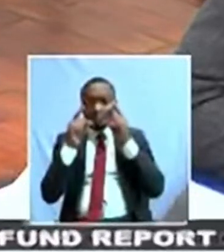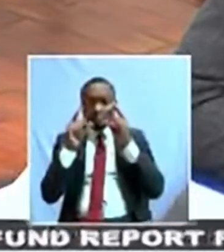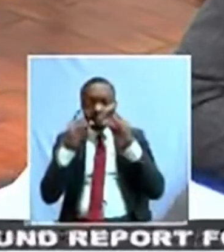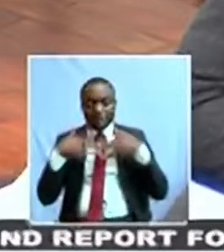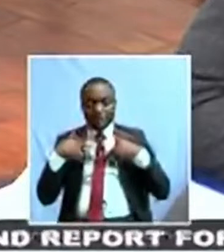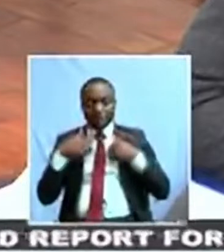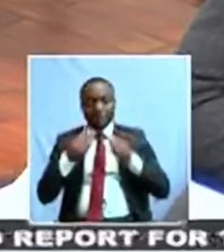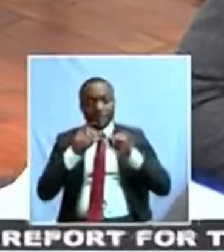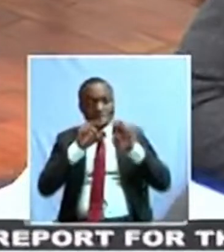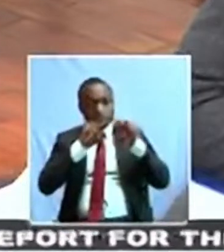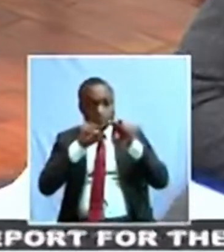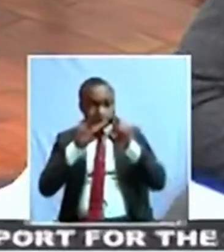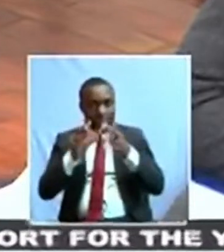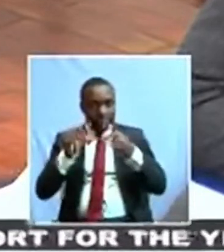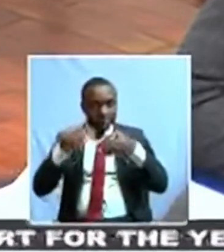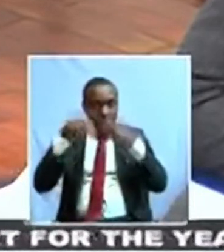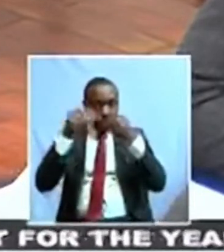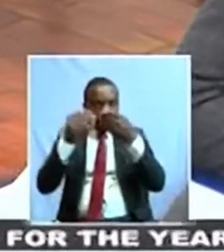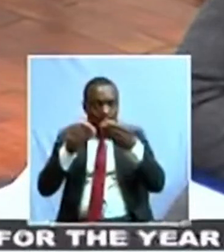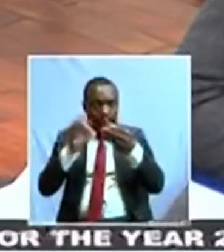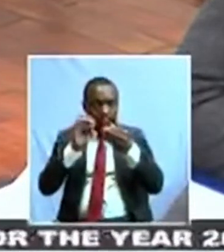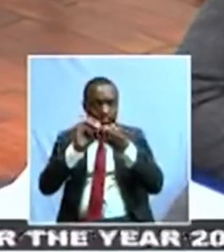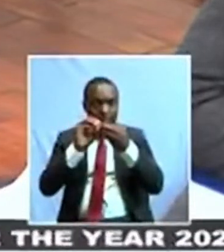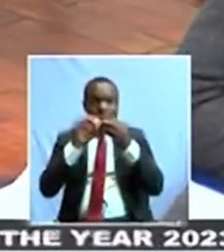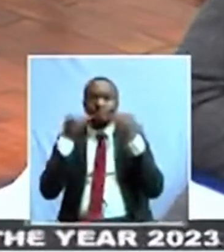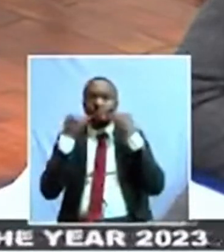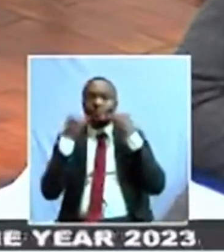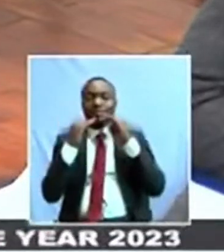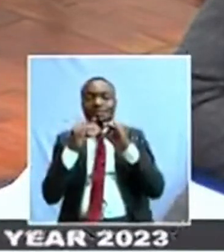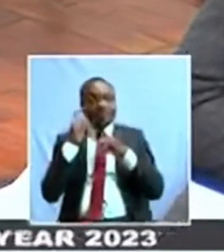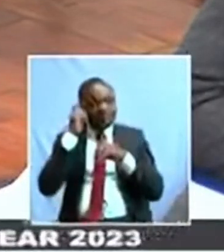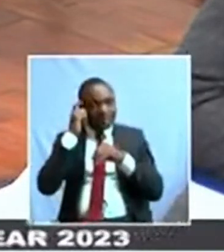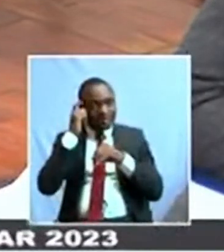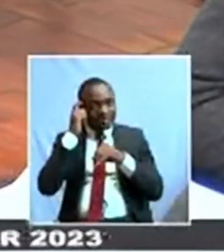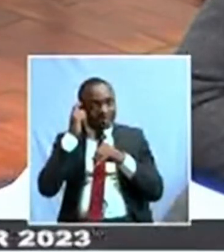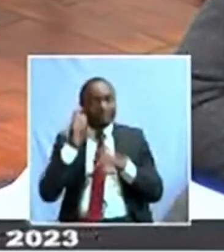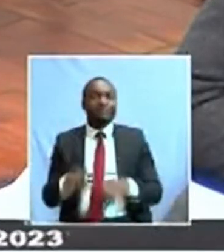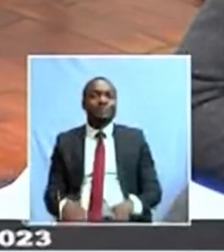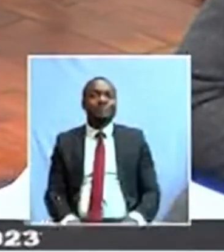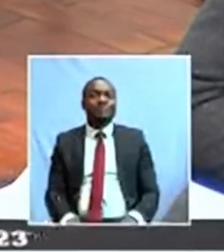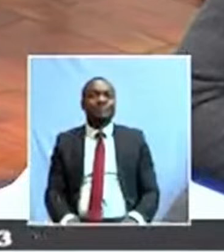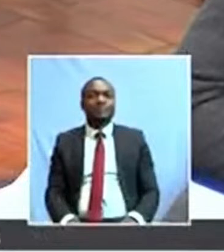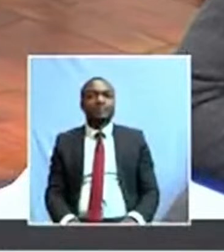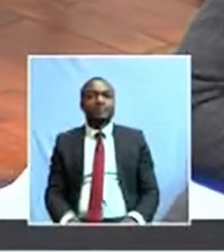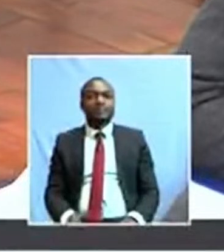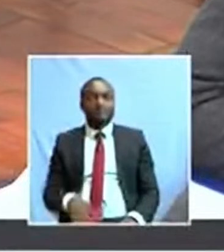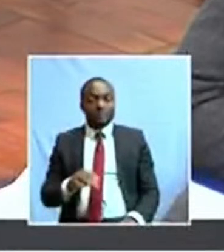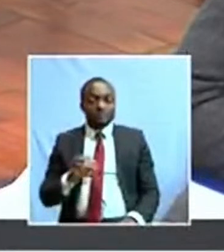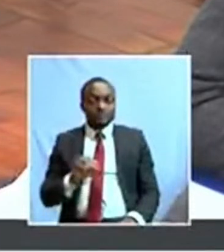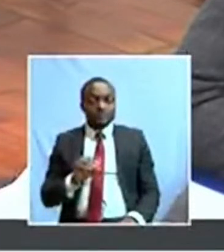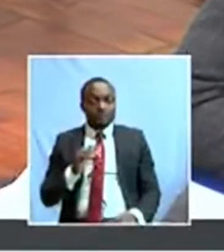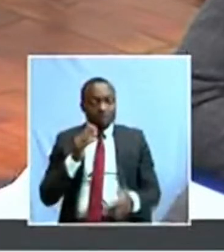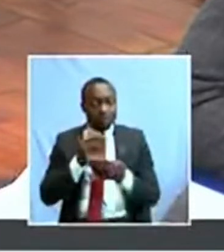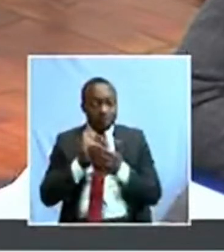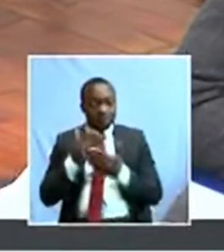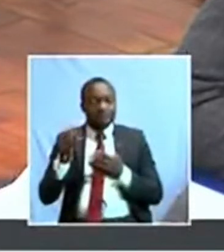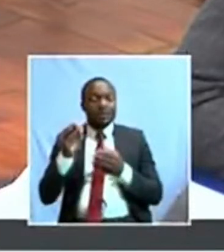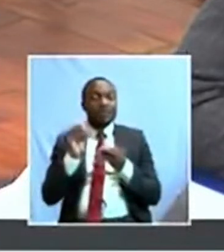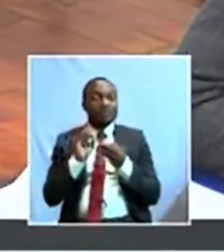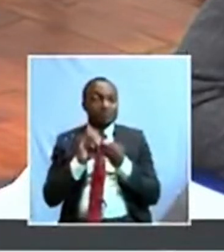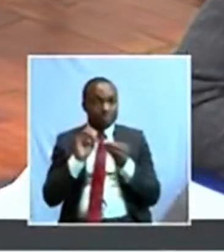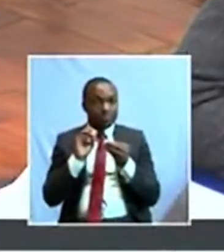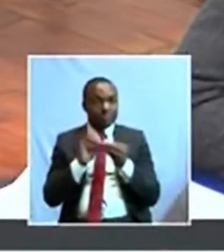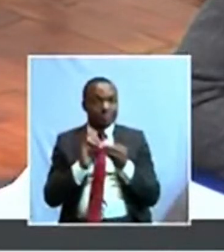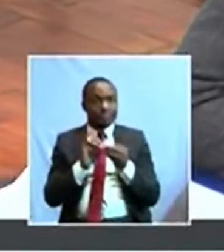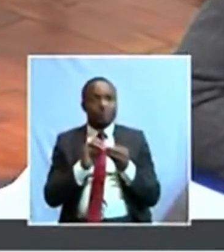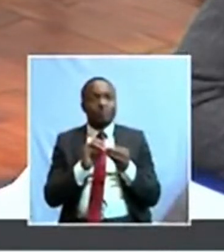inspector, to provide further information. I thought you would say our buying of more bins